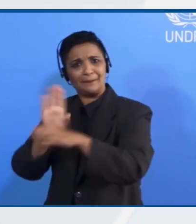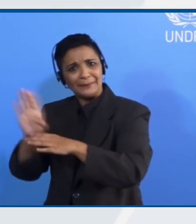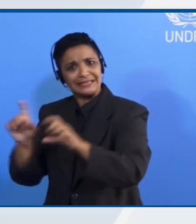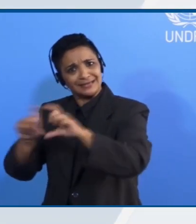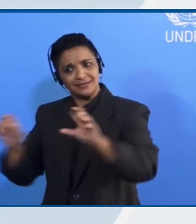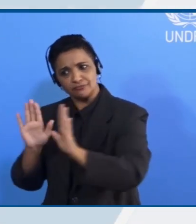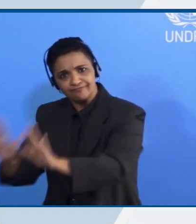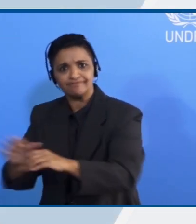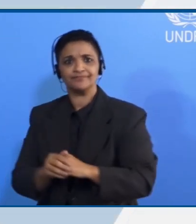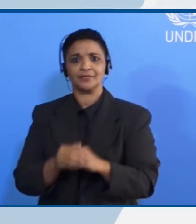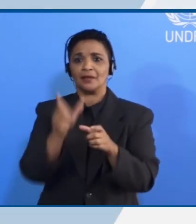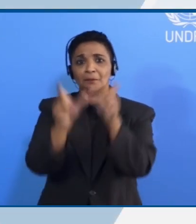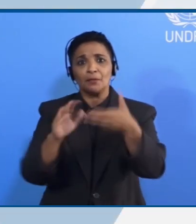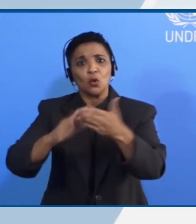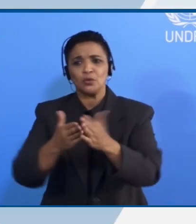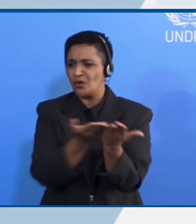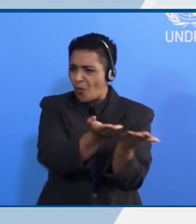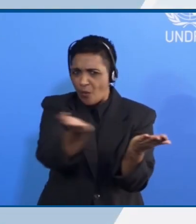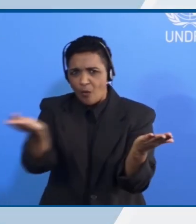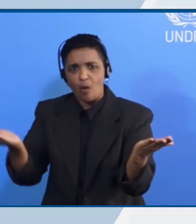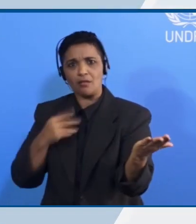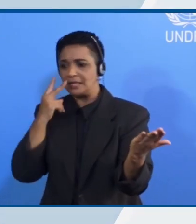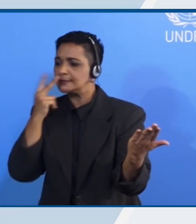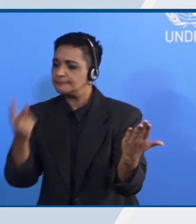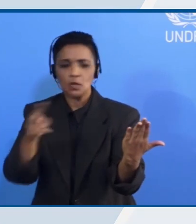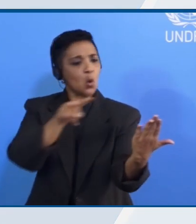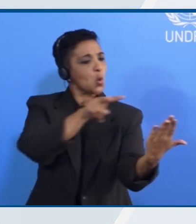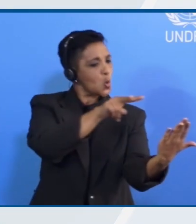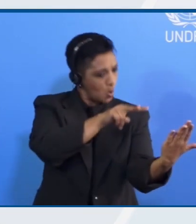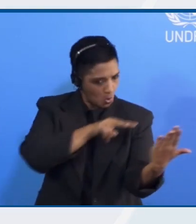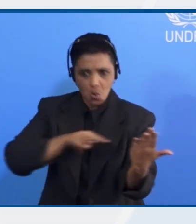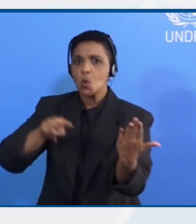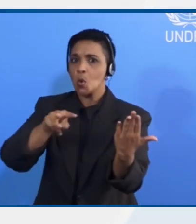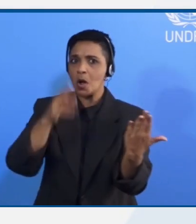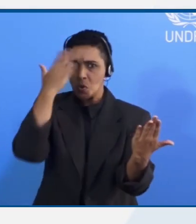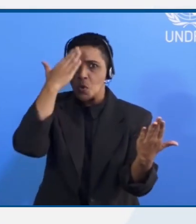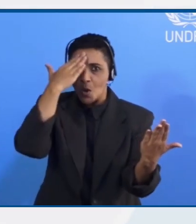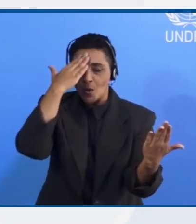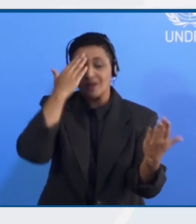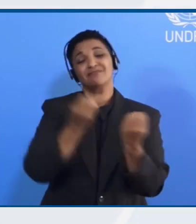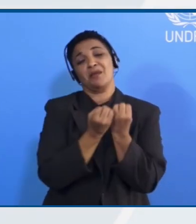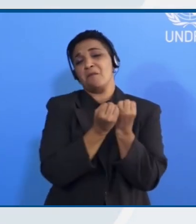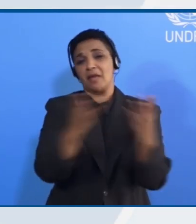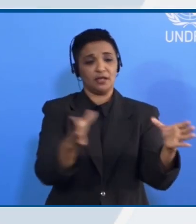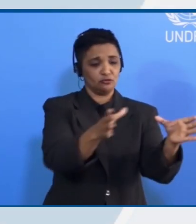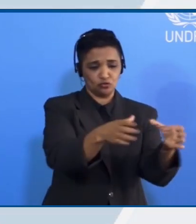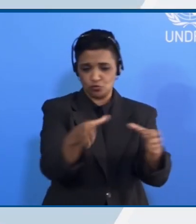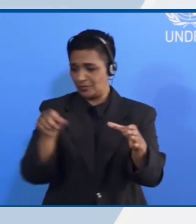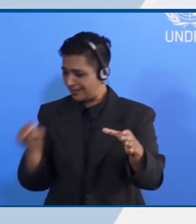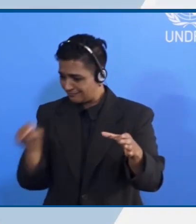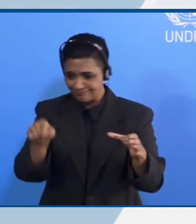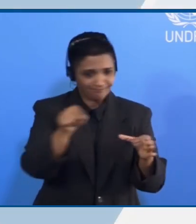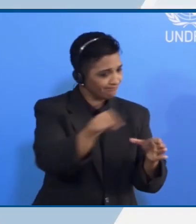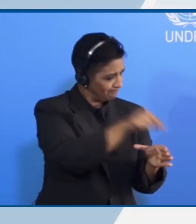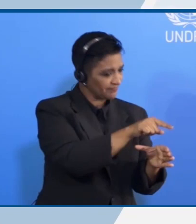need to reduce information asymmetries and knowledge gaps so that, as many stakeholders as possible are